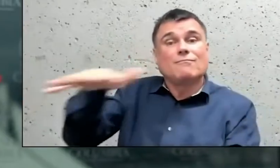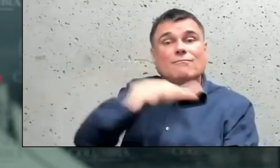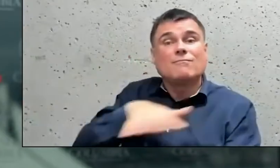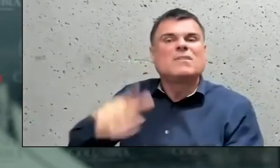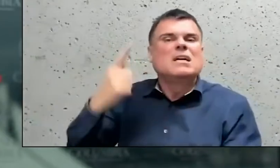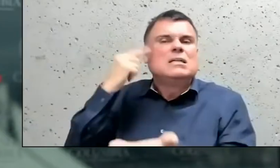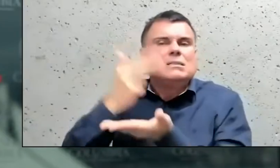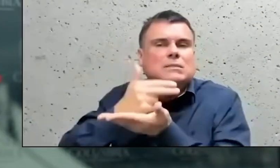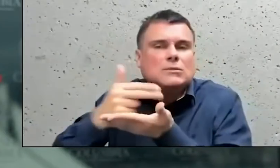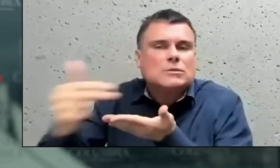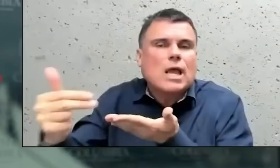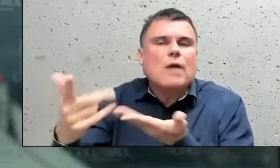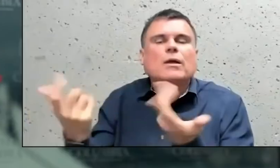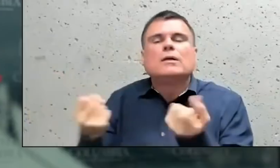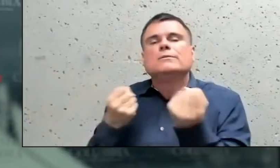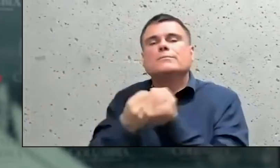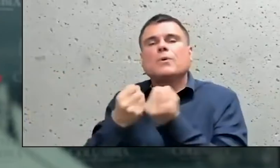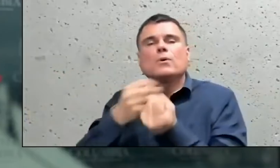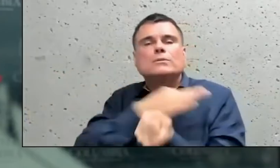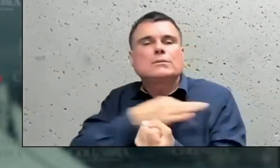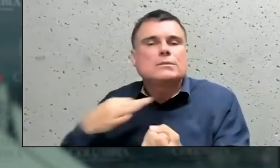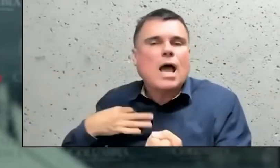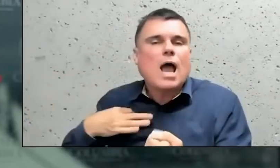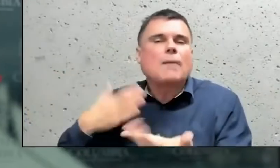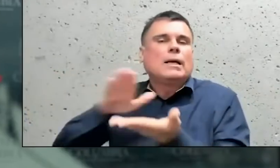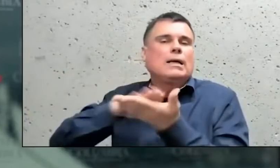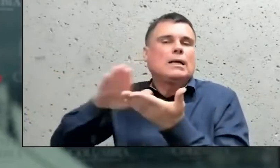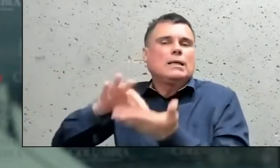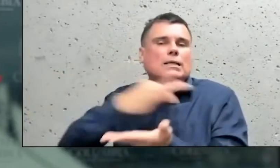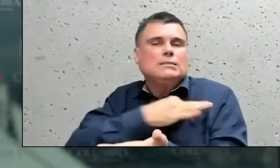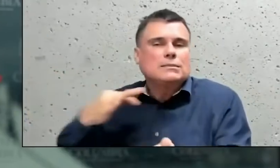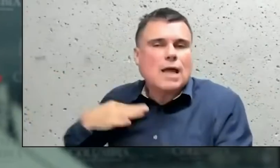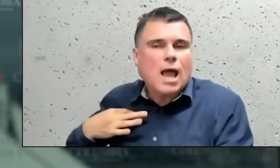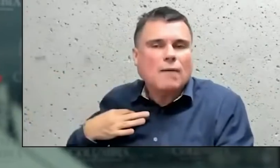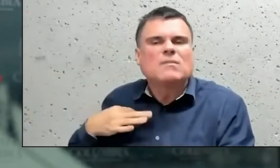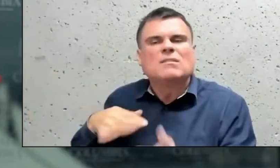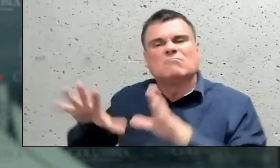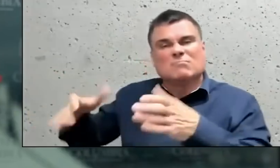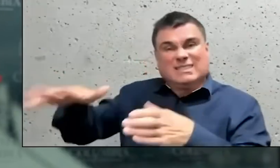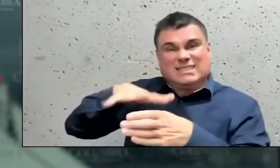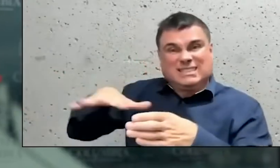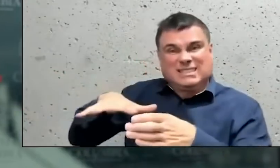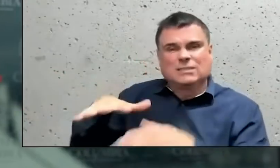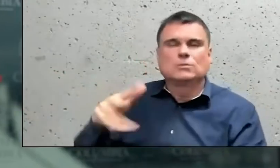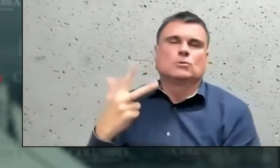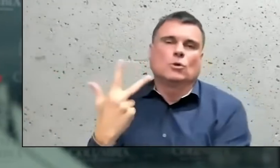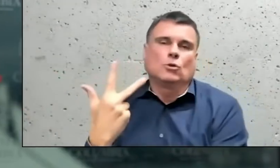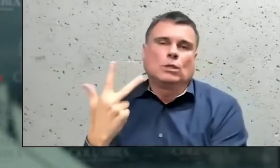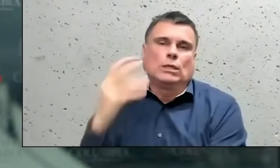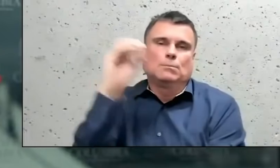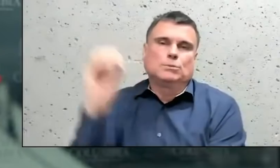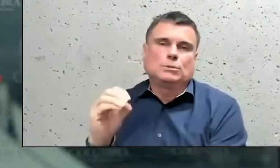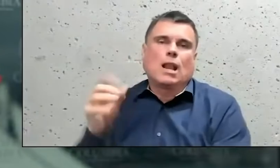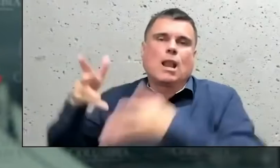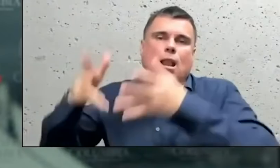who clean hospitals and so on. They're at 3%. So that's 1,061 of